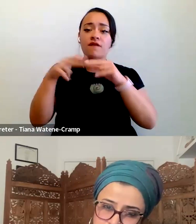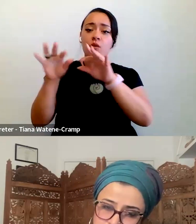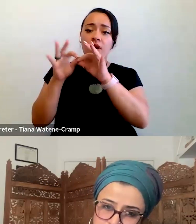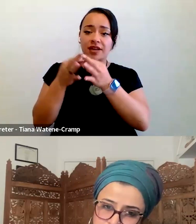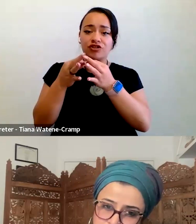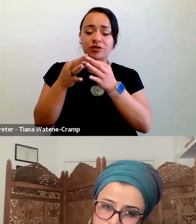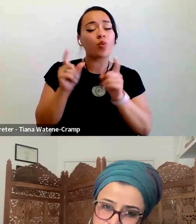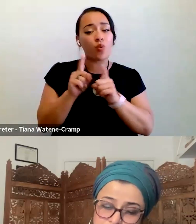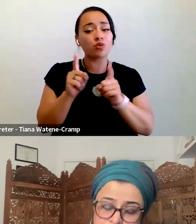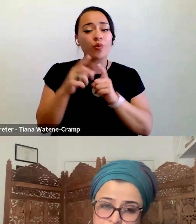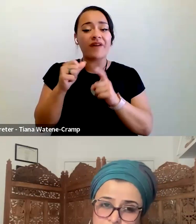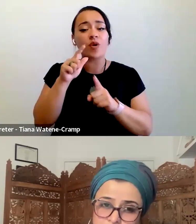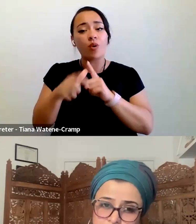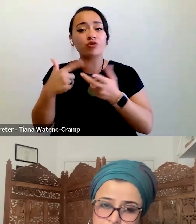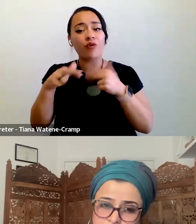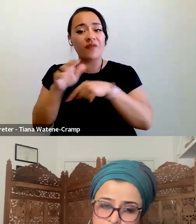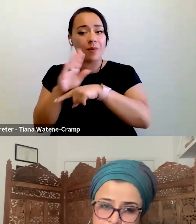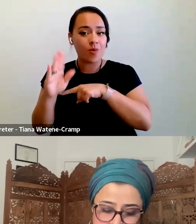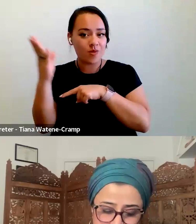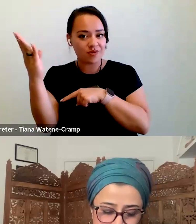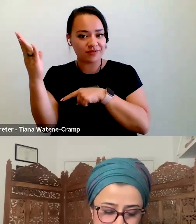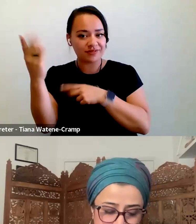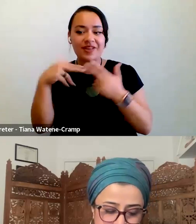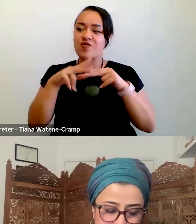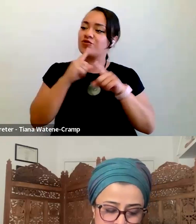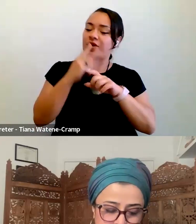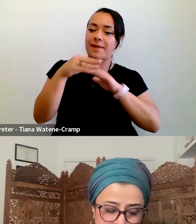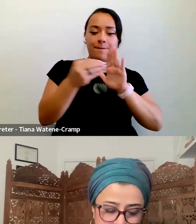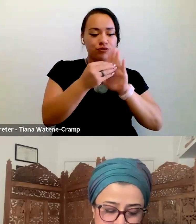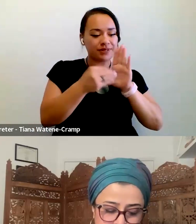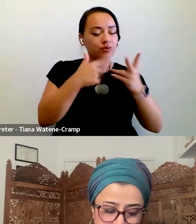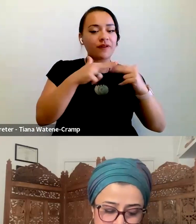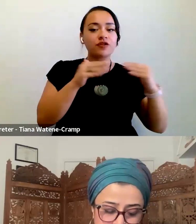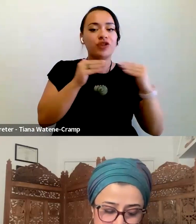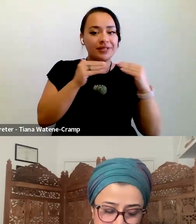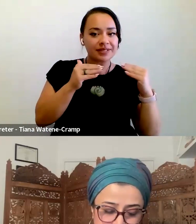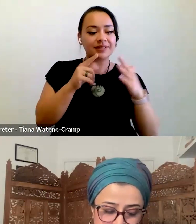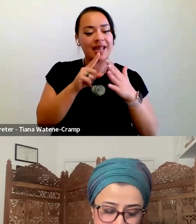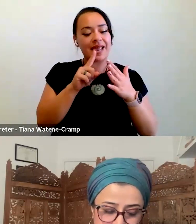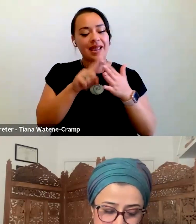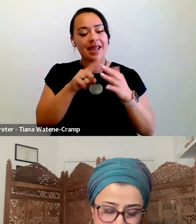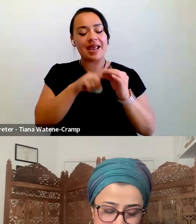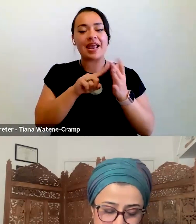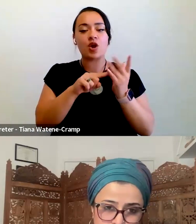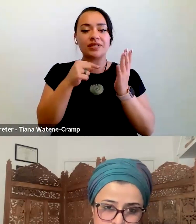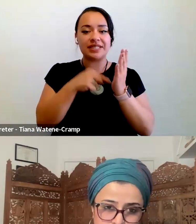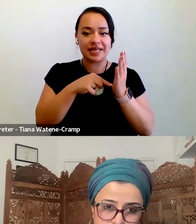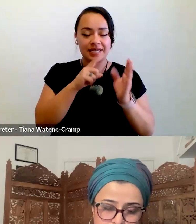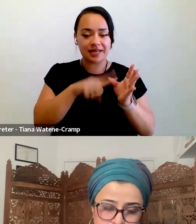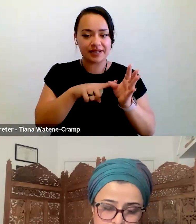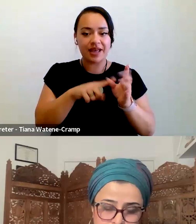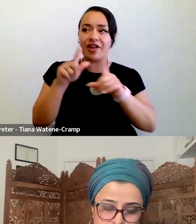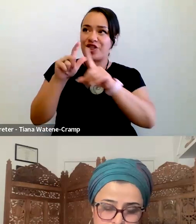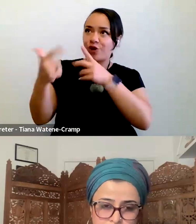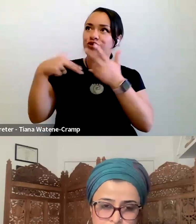boards, and if we're talking about principles of justice and equity, then the culture of the board needs